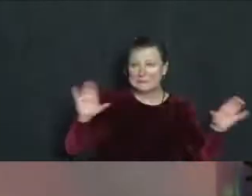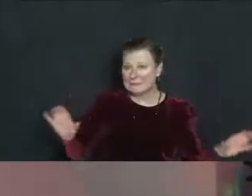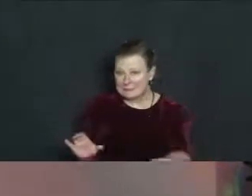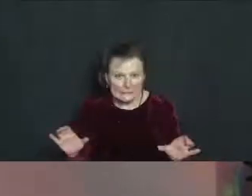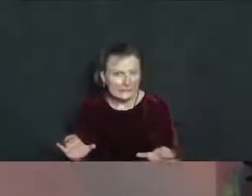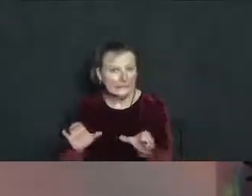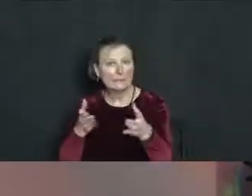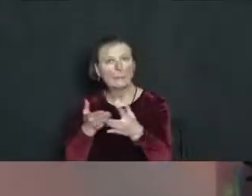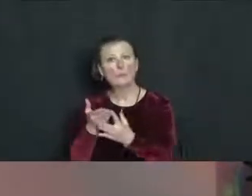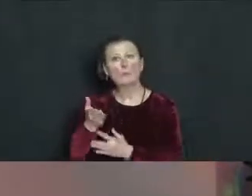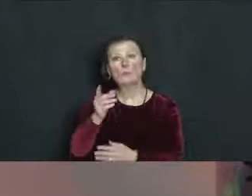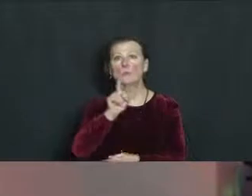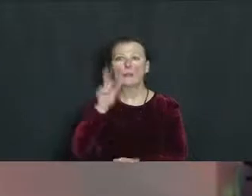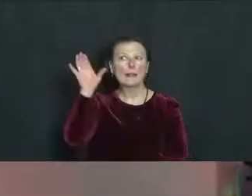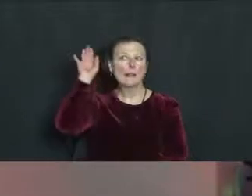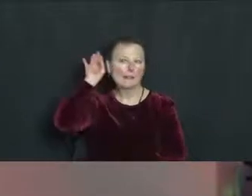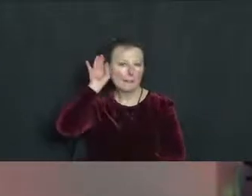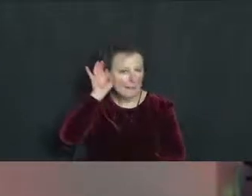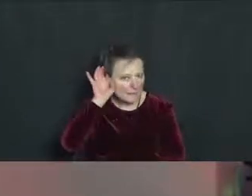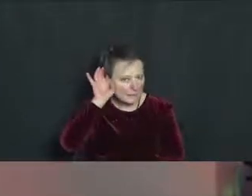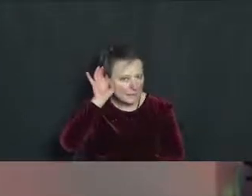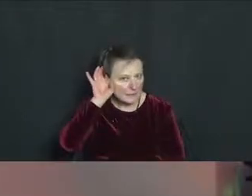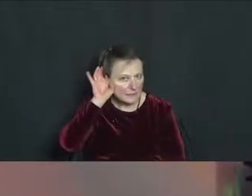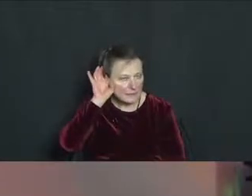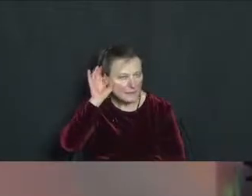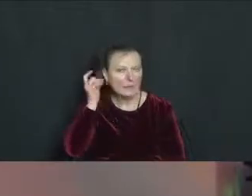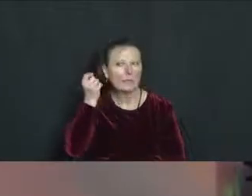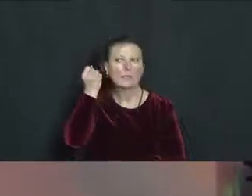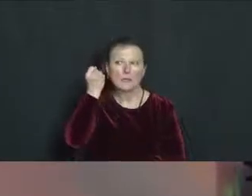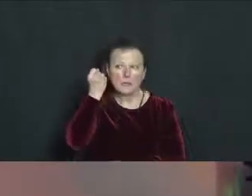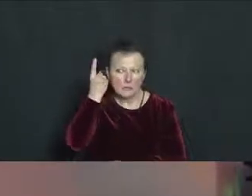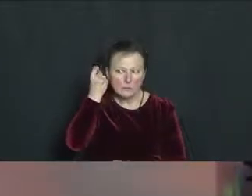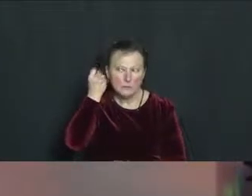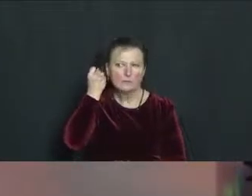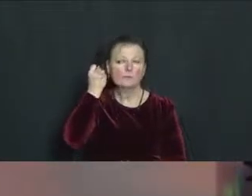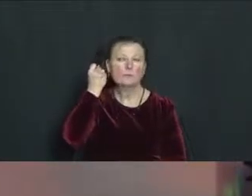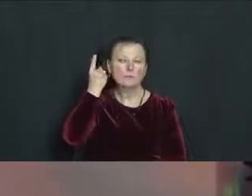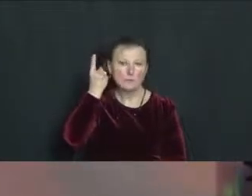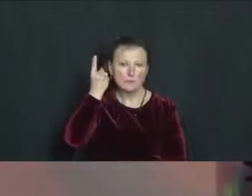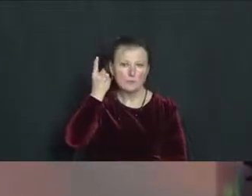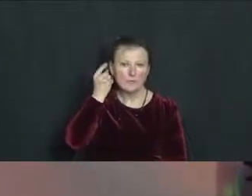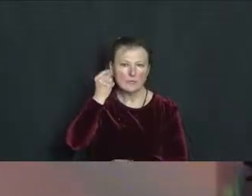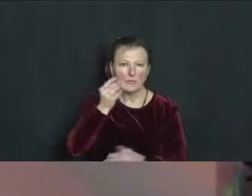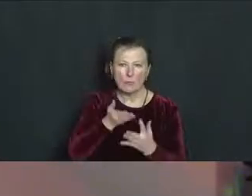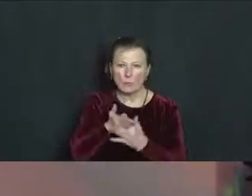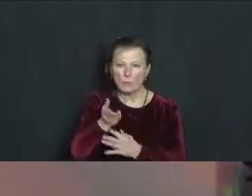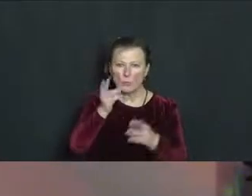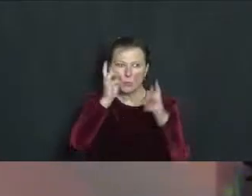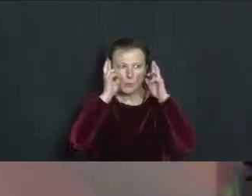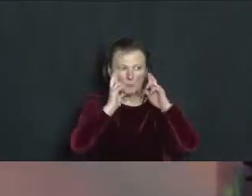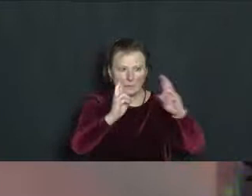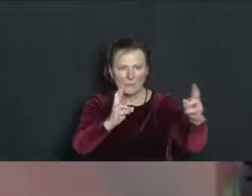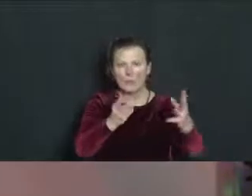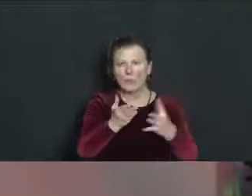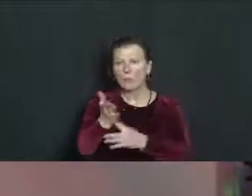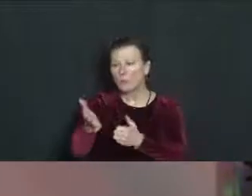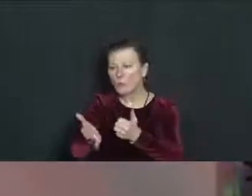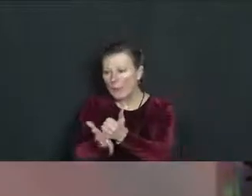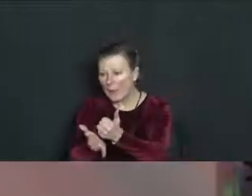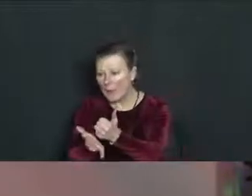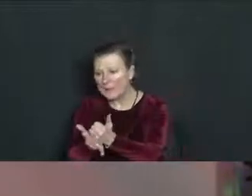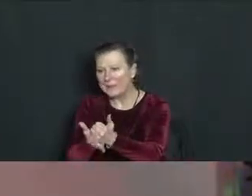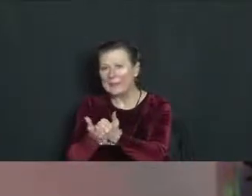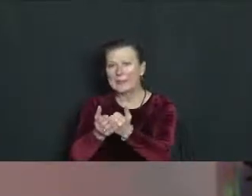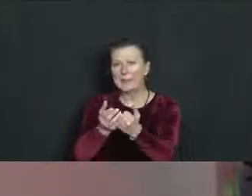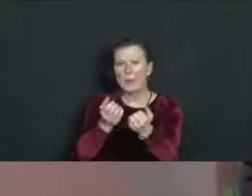through truly listening and understanding, through respecting, through helping, through